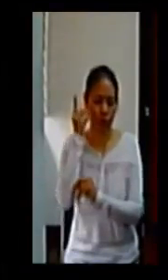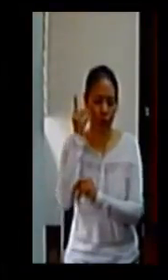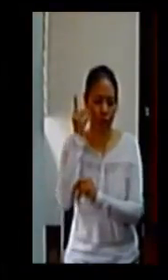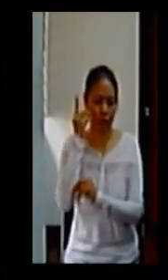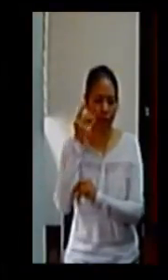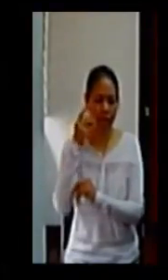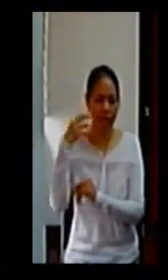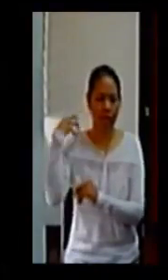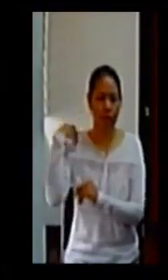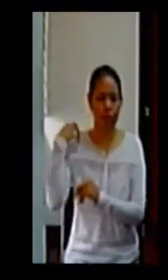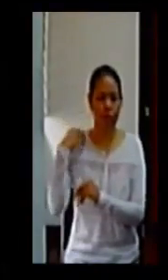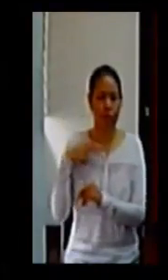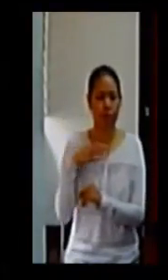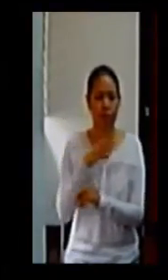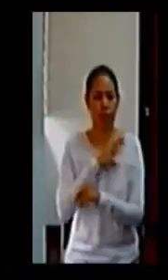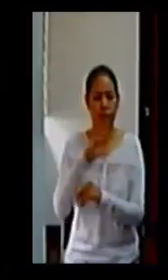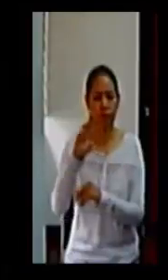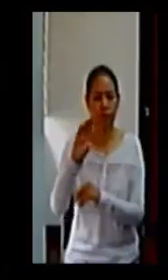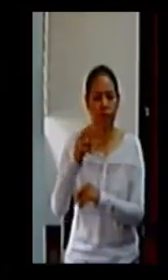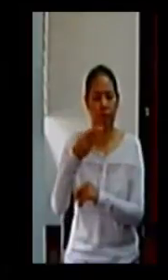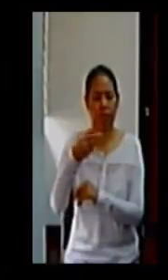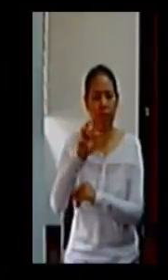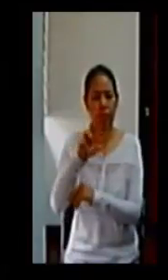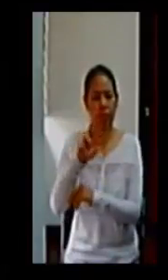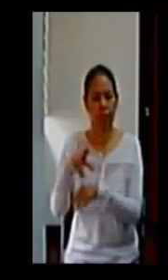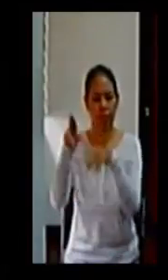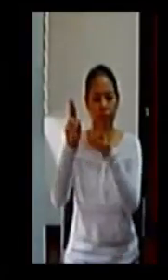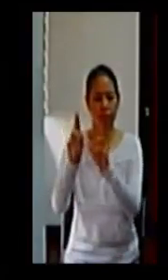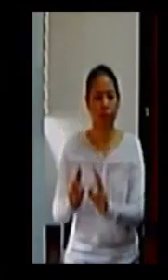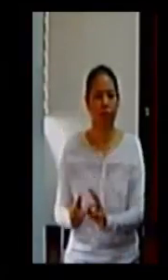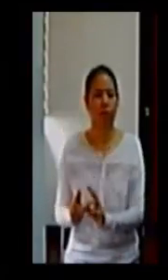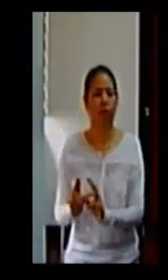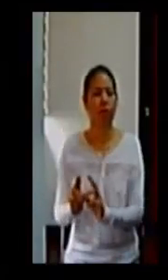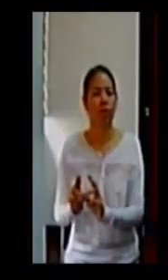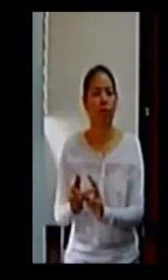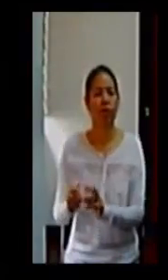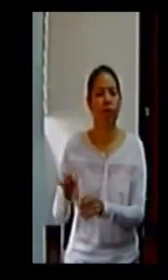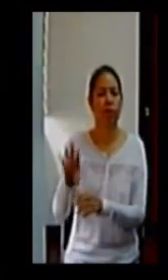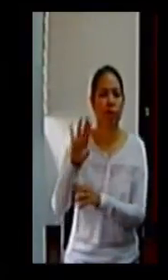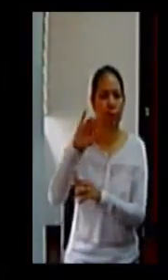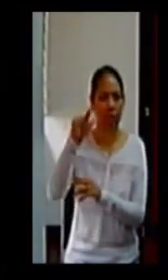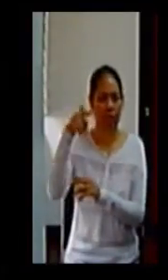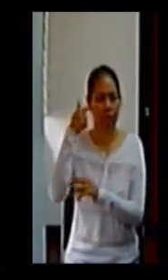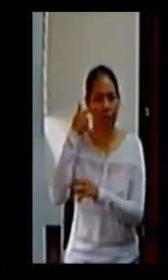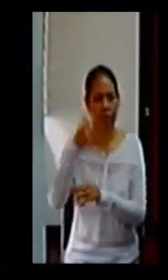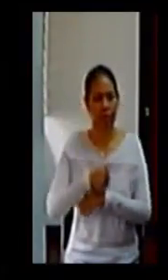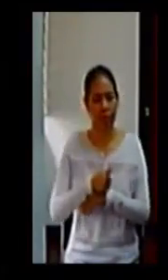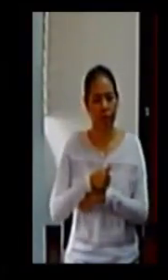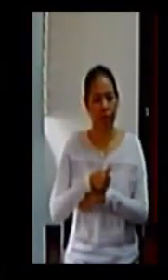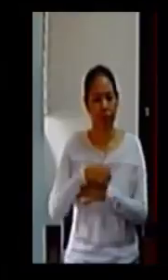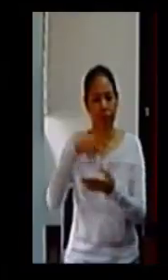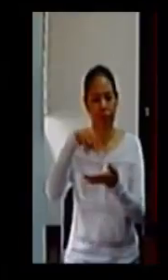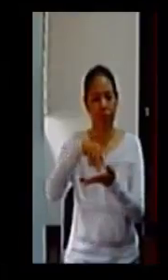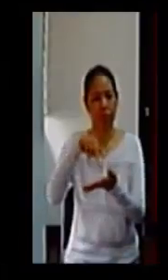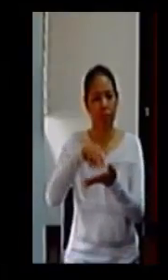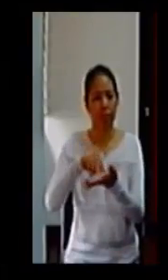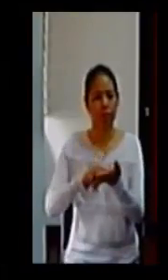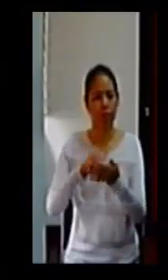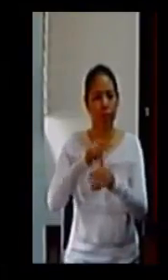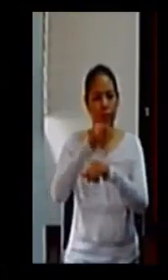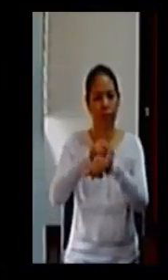of the Commission on the Human Rights, Honorable Jose Luis Martin C. Gascon. Please remain standing for the